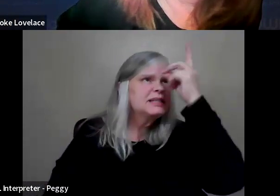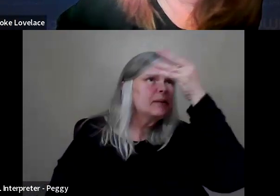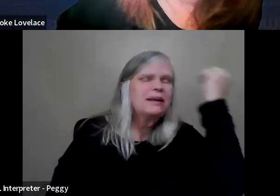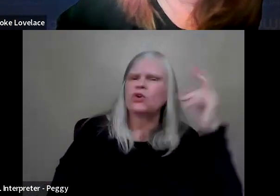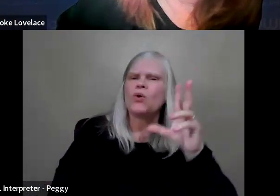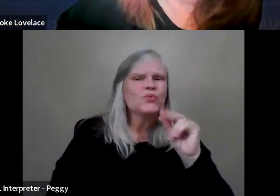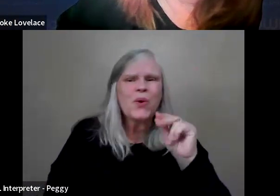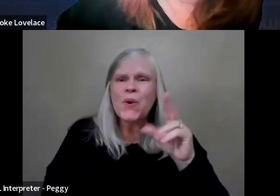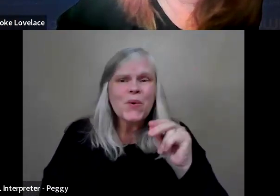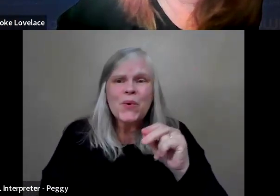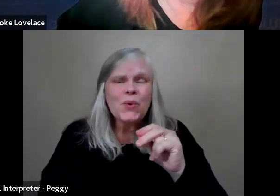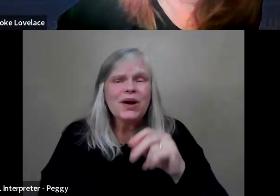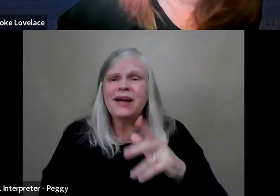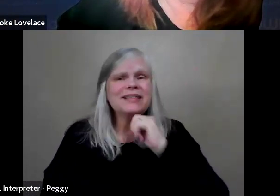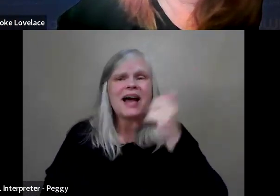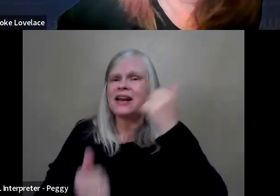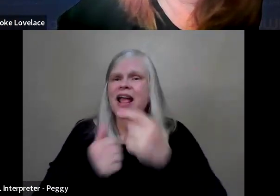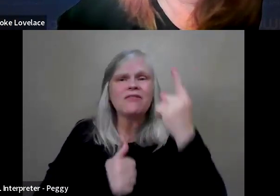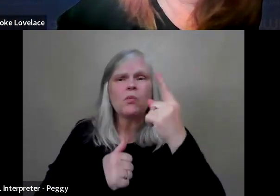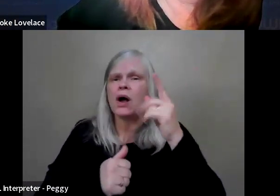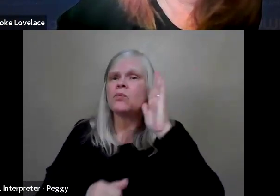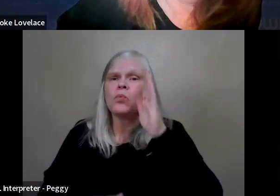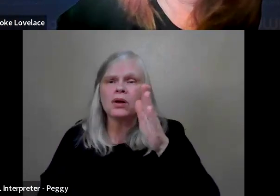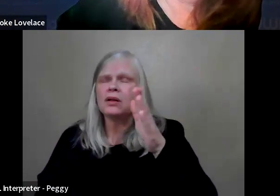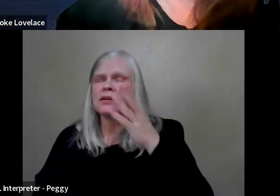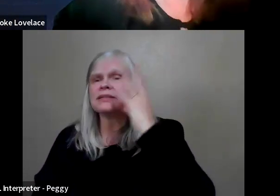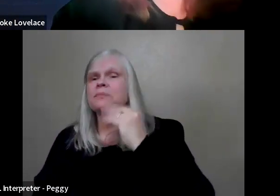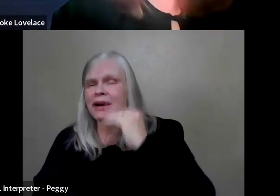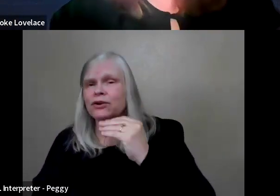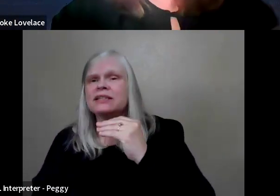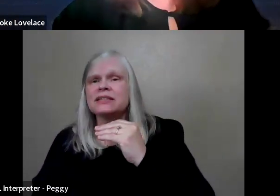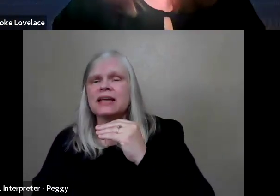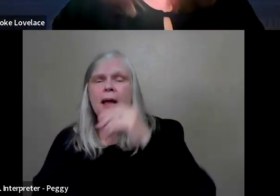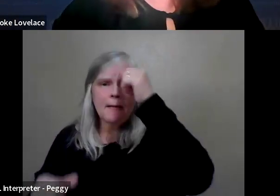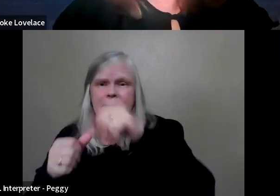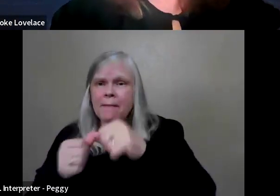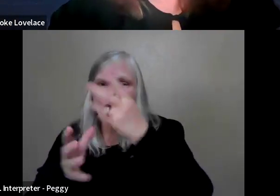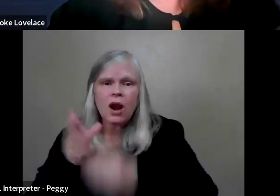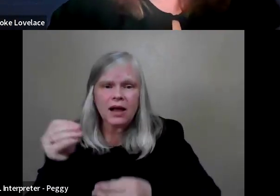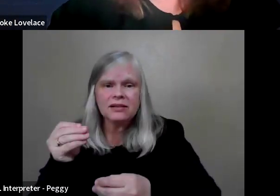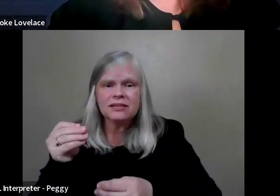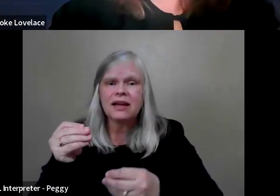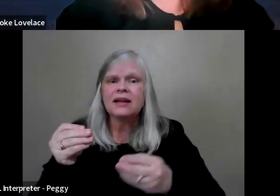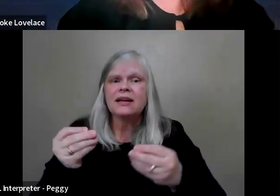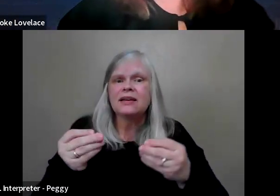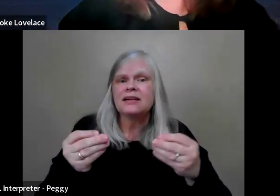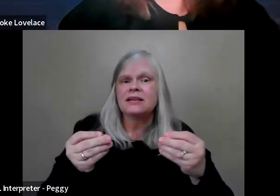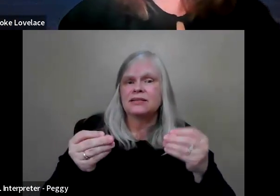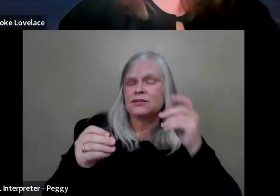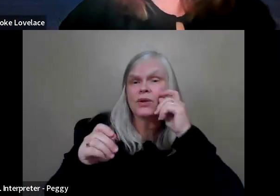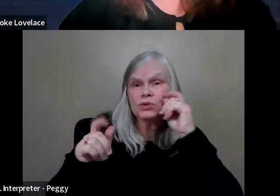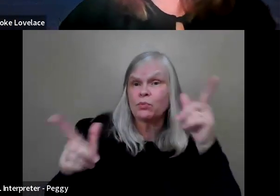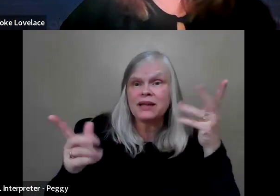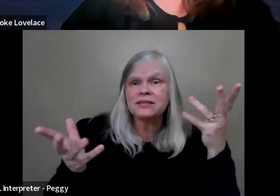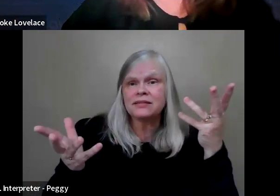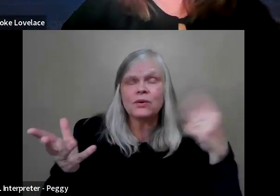dementia actually will experience memory loss. Certain forms don't always have memory loss, surprisingly, but obviously